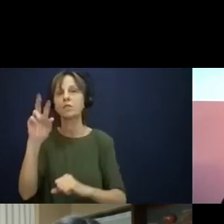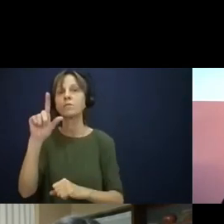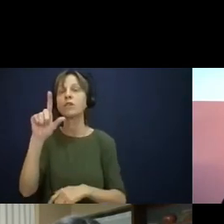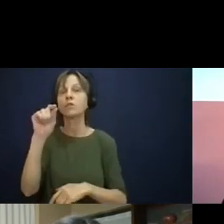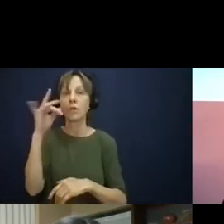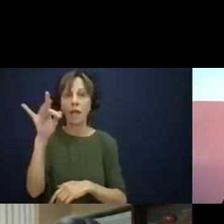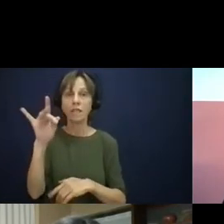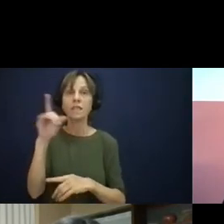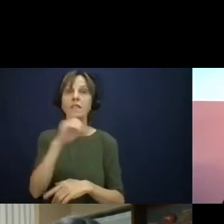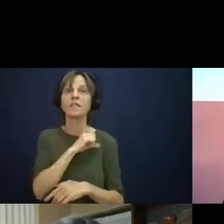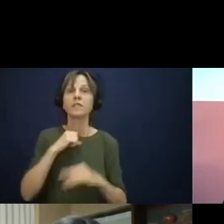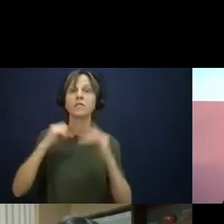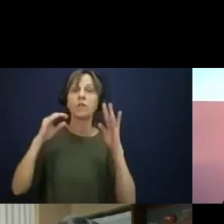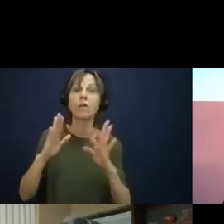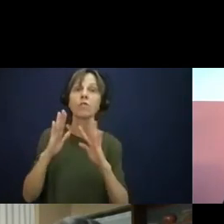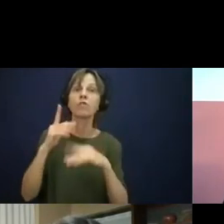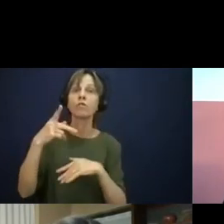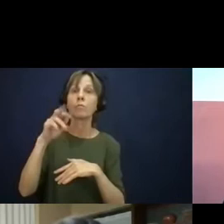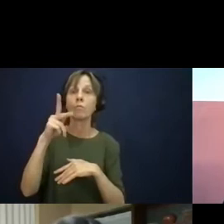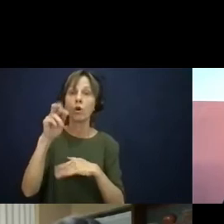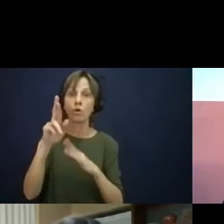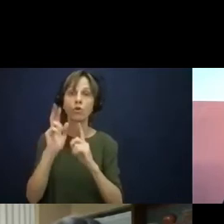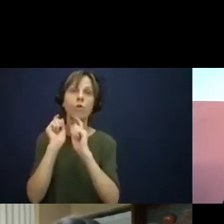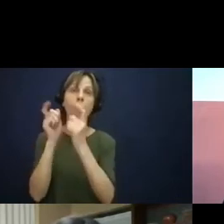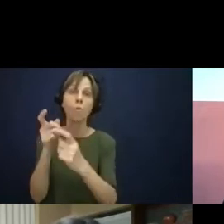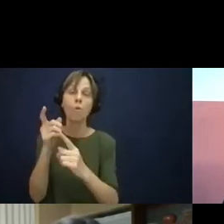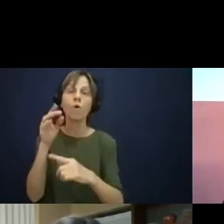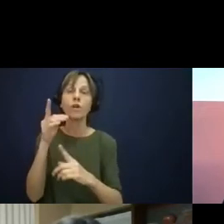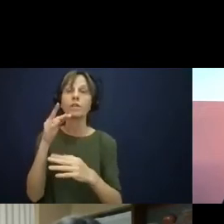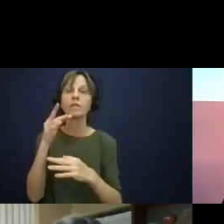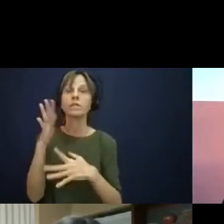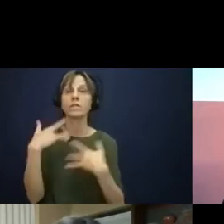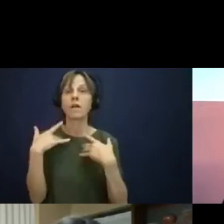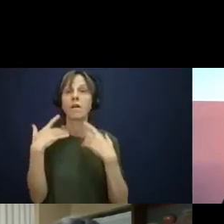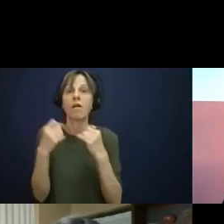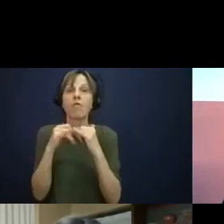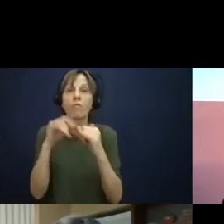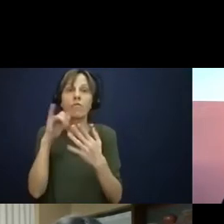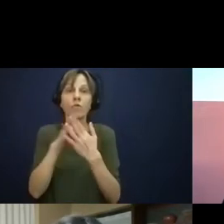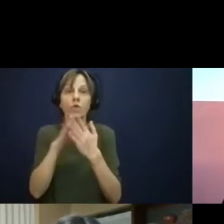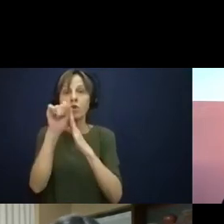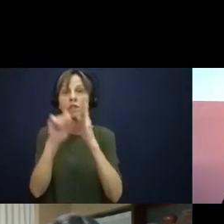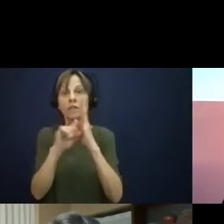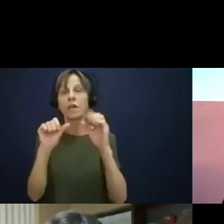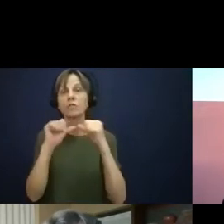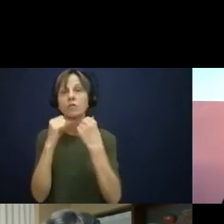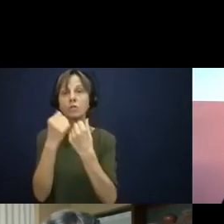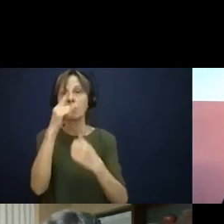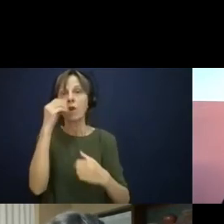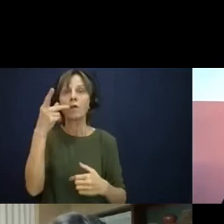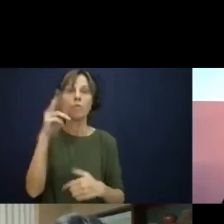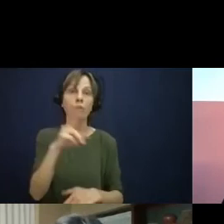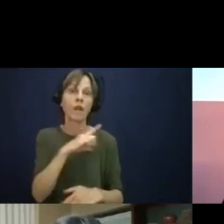the New York State Association of Black and Puerto Rican Legislators Caucus, Incorporated. Most recently, she was appointed by the Brooklyn